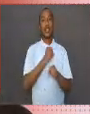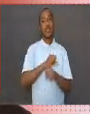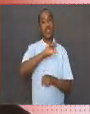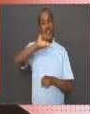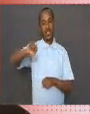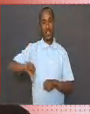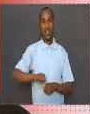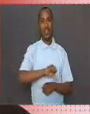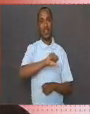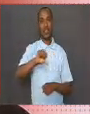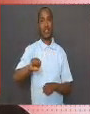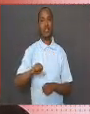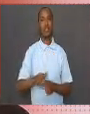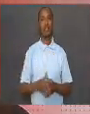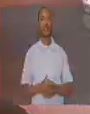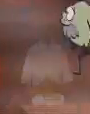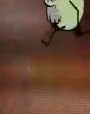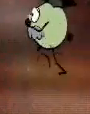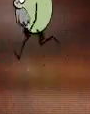cooked injera.